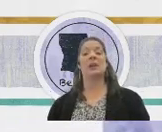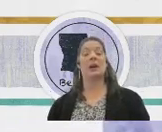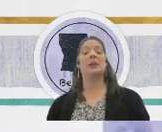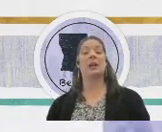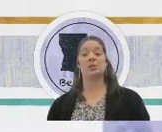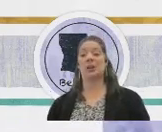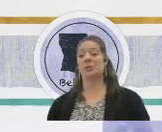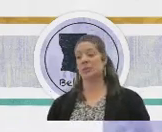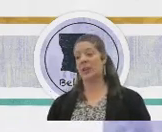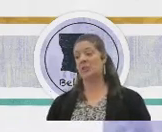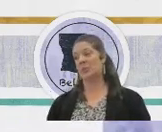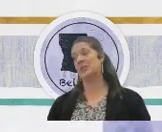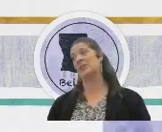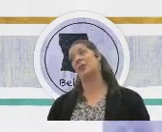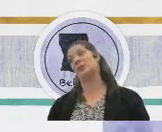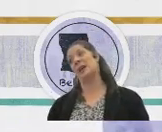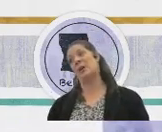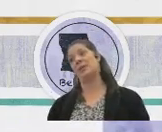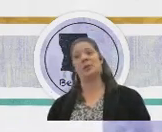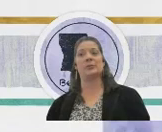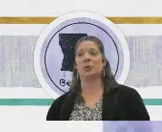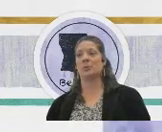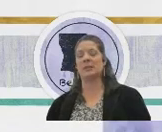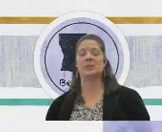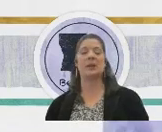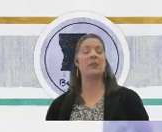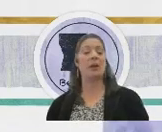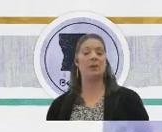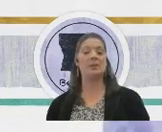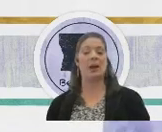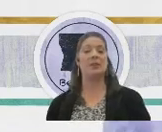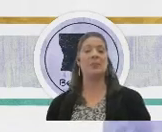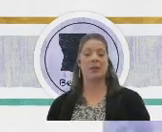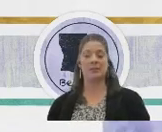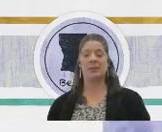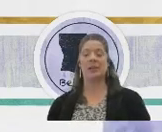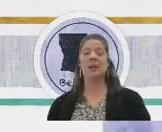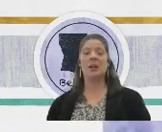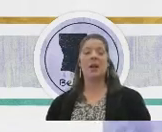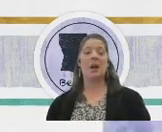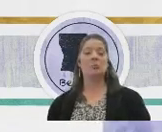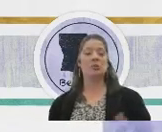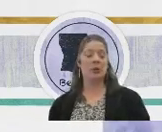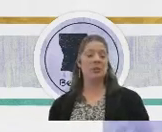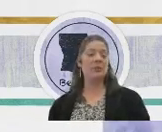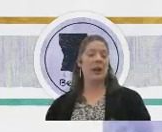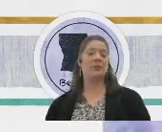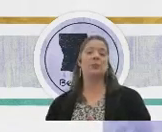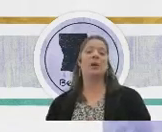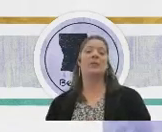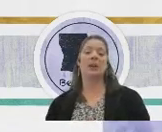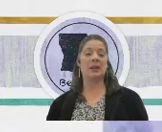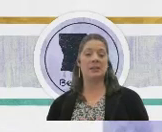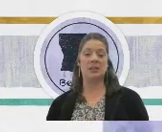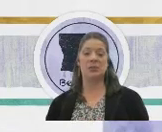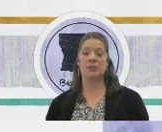have denied an educator certification because it falls out, their circumstances may fall outside of policy. Just wanted to flag for you